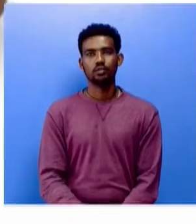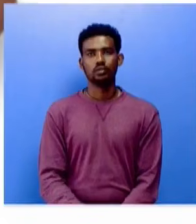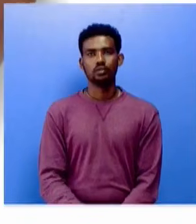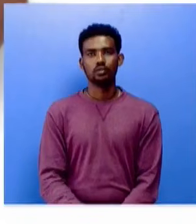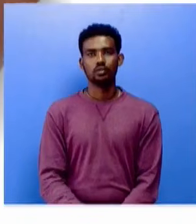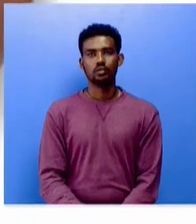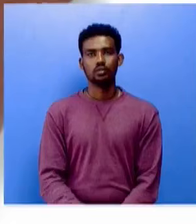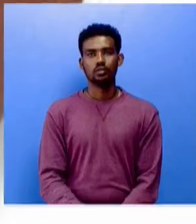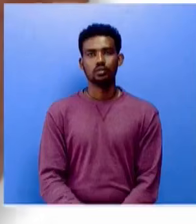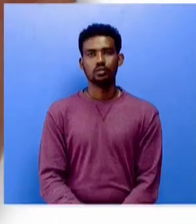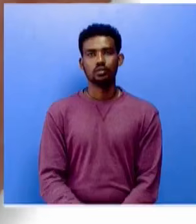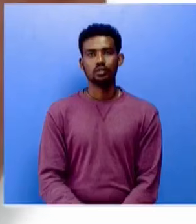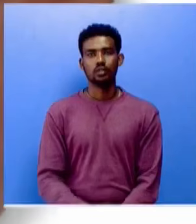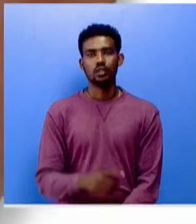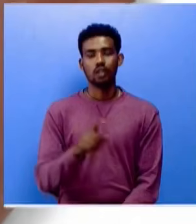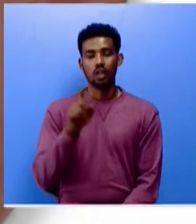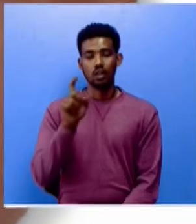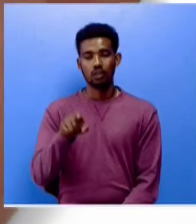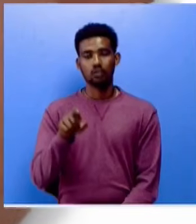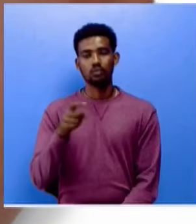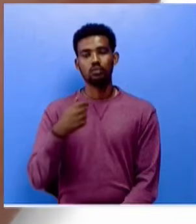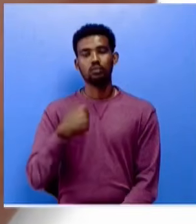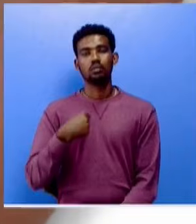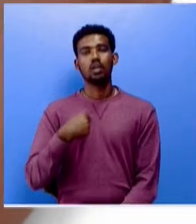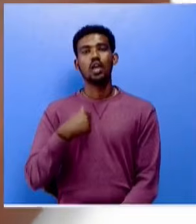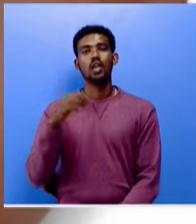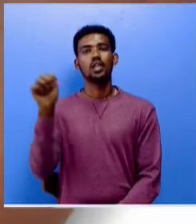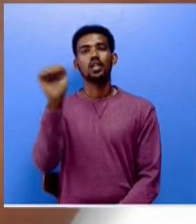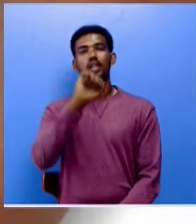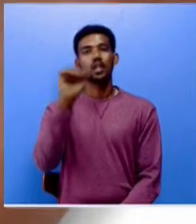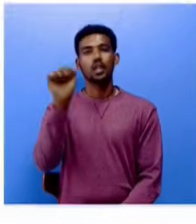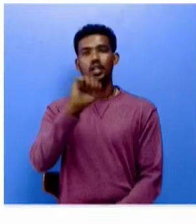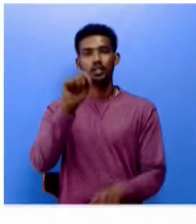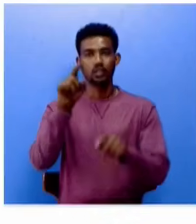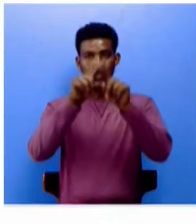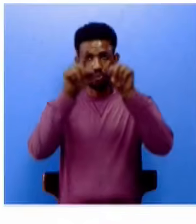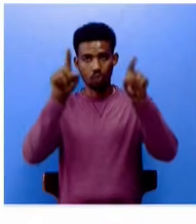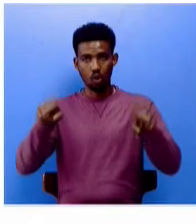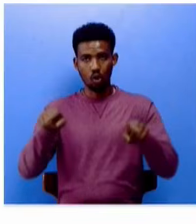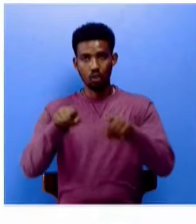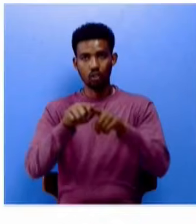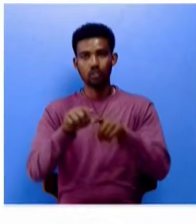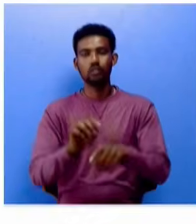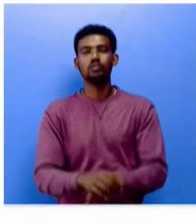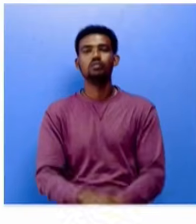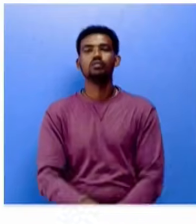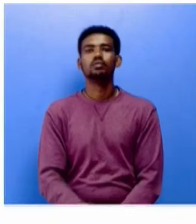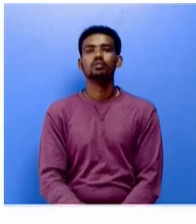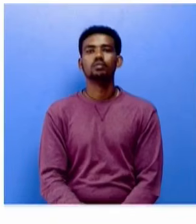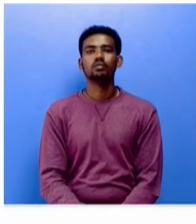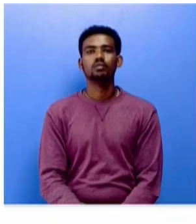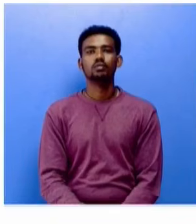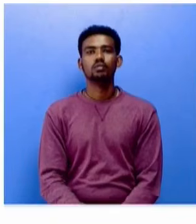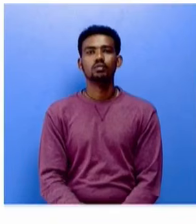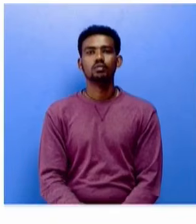to clean the board? Clean the board?